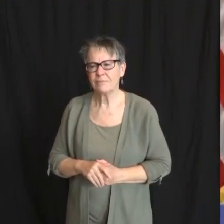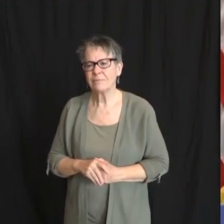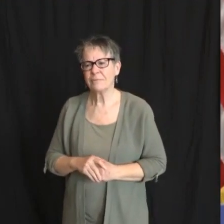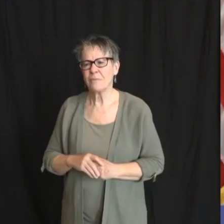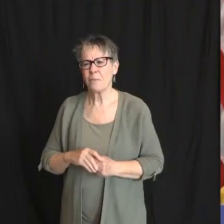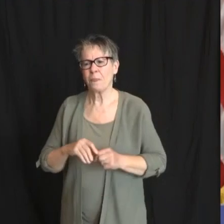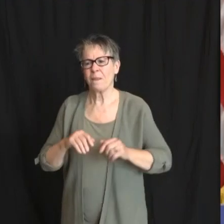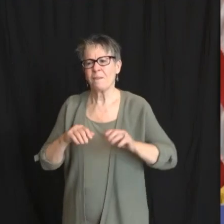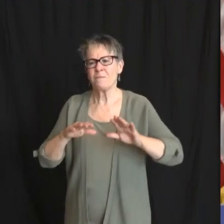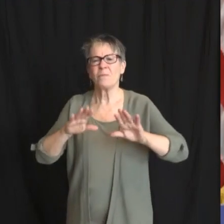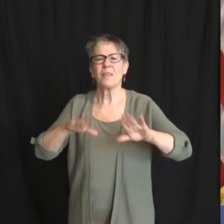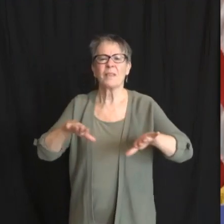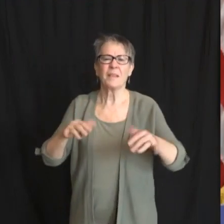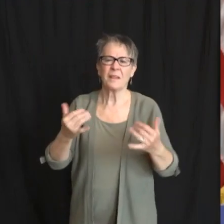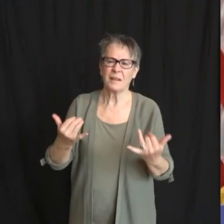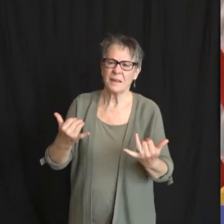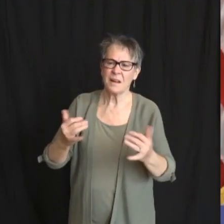now.